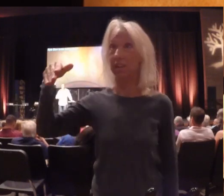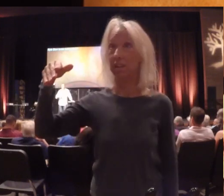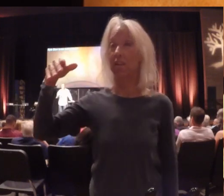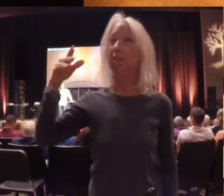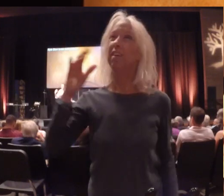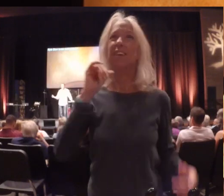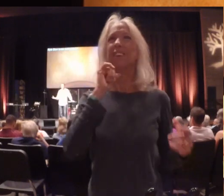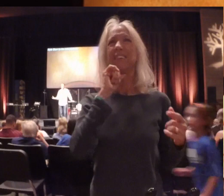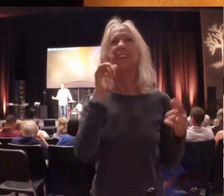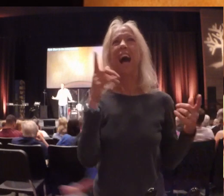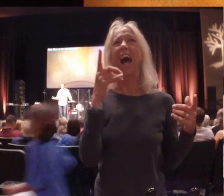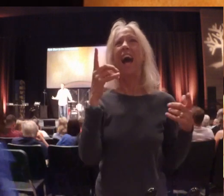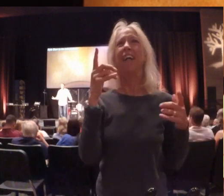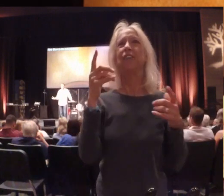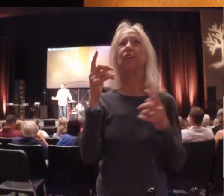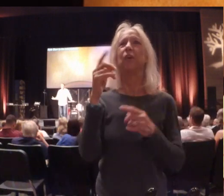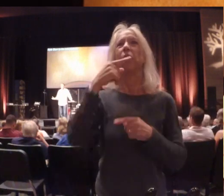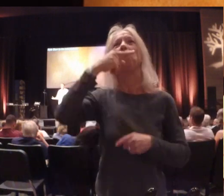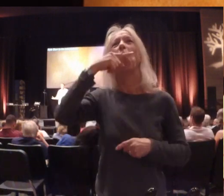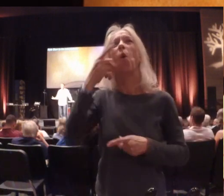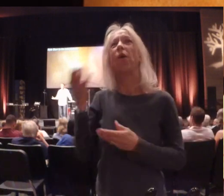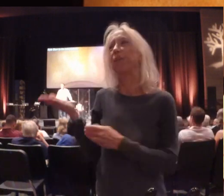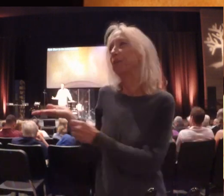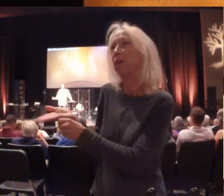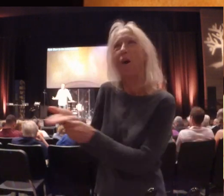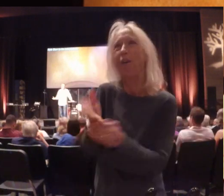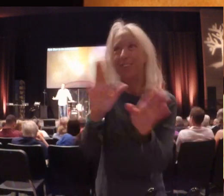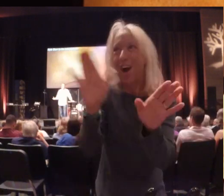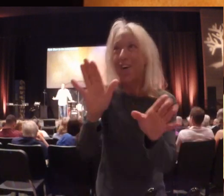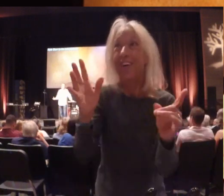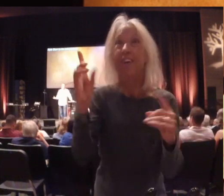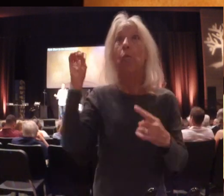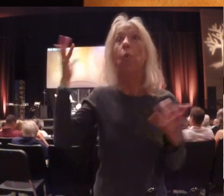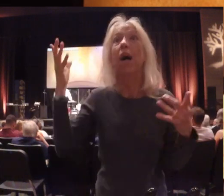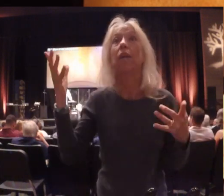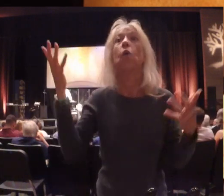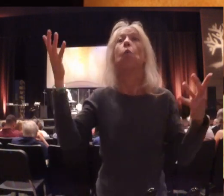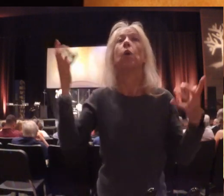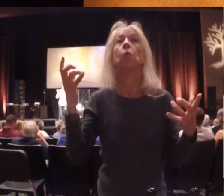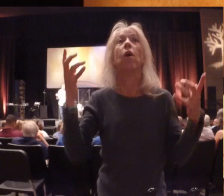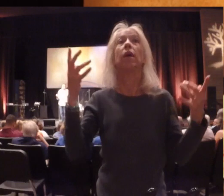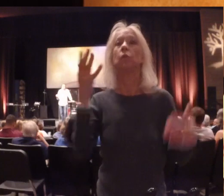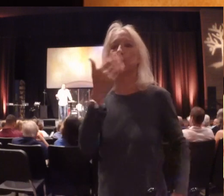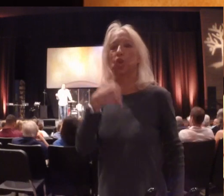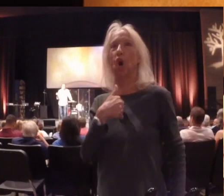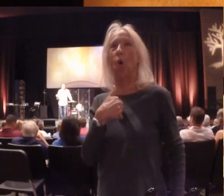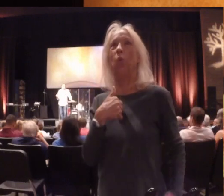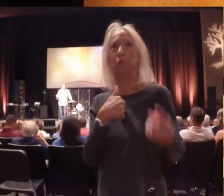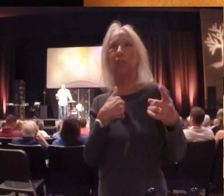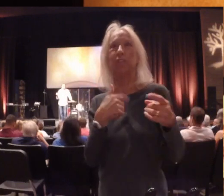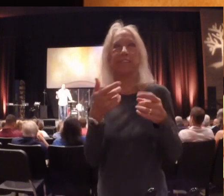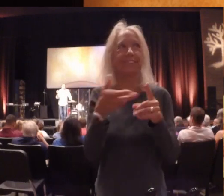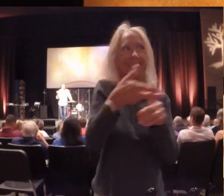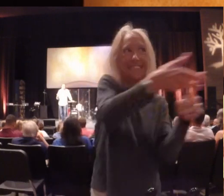also are not interested in going in the corn harvesting business as well. We don't want to do that. You know what we want to do? Soul harvesting